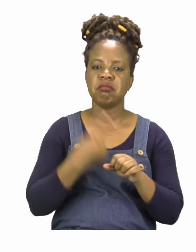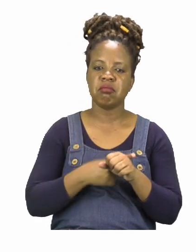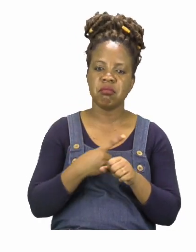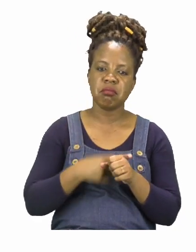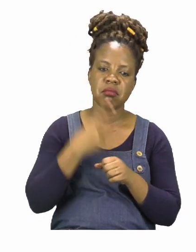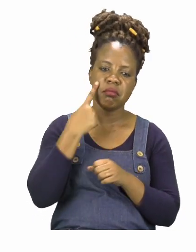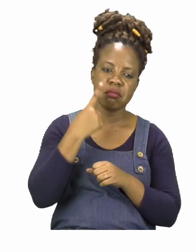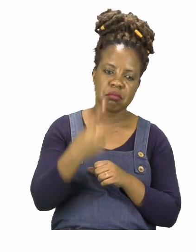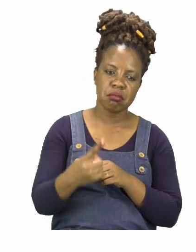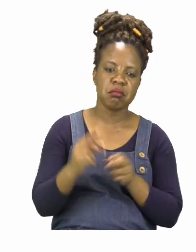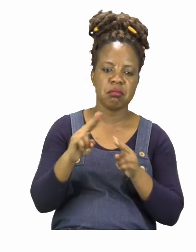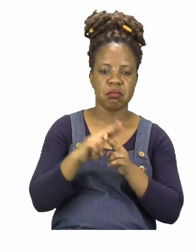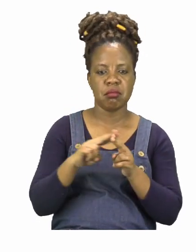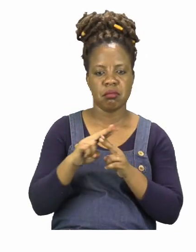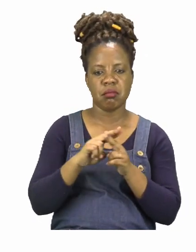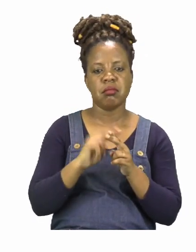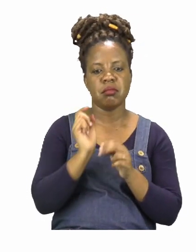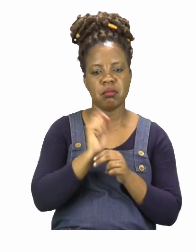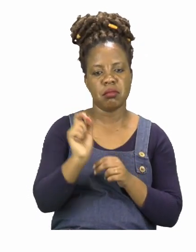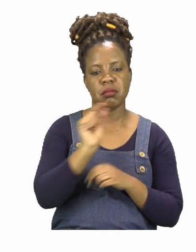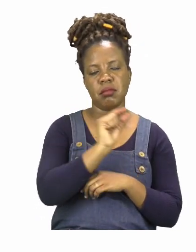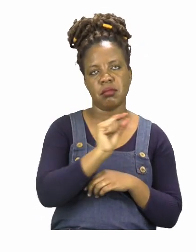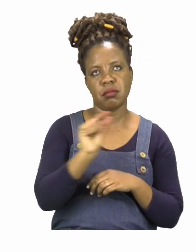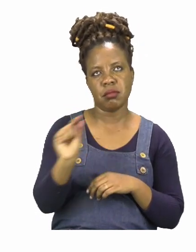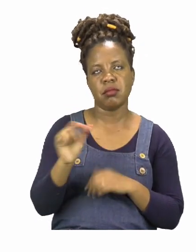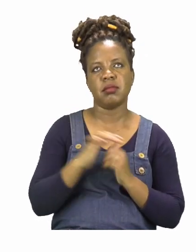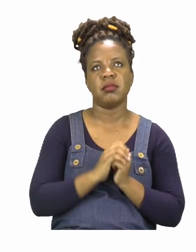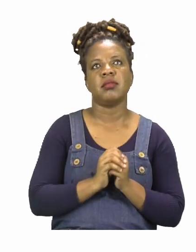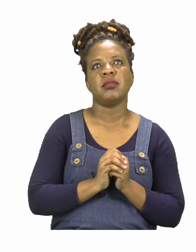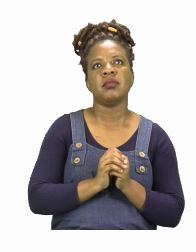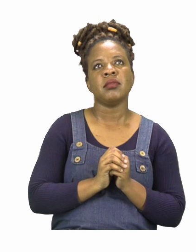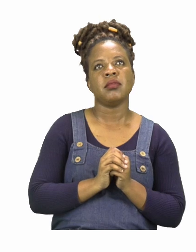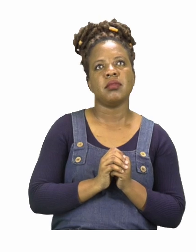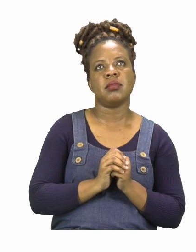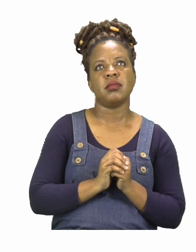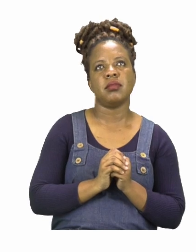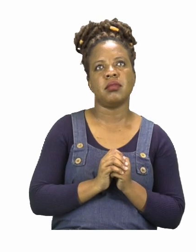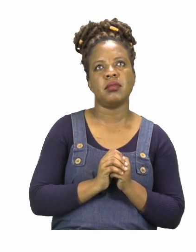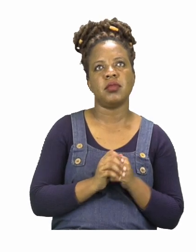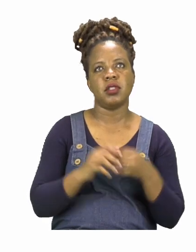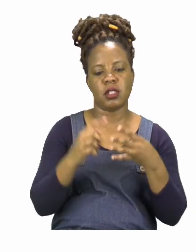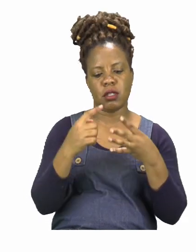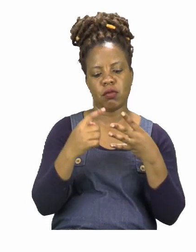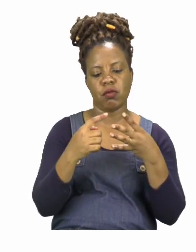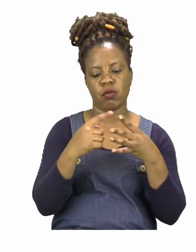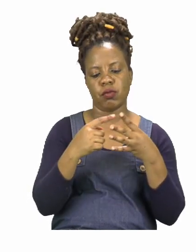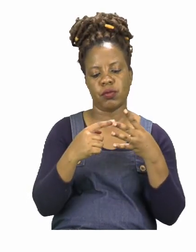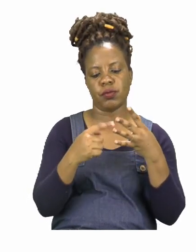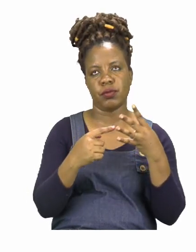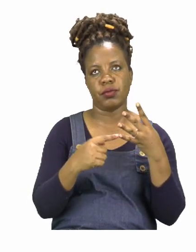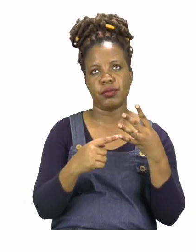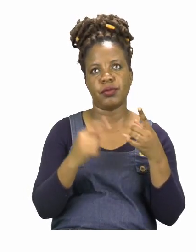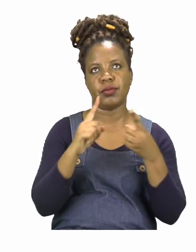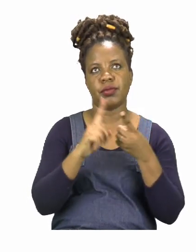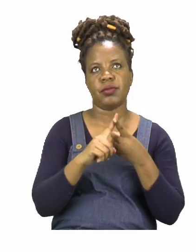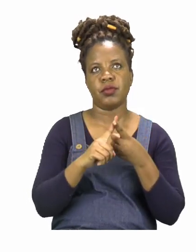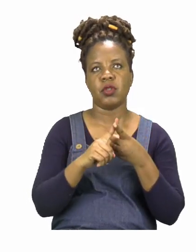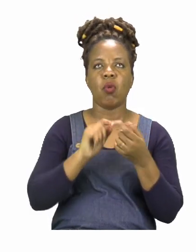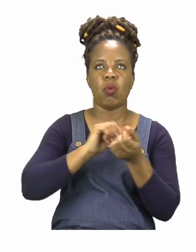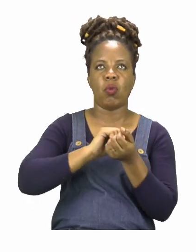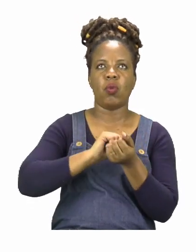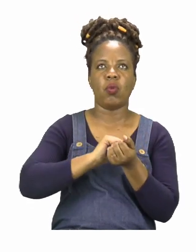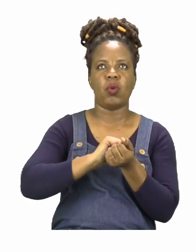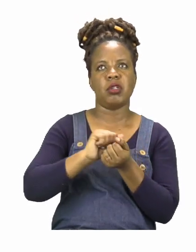our sentences, we'll be able to put them in their correct senses. We have the word wash,